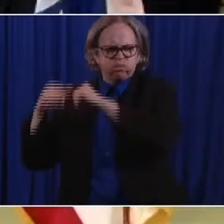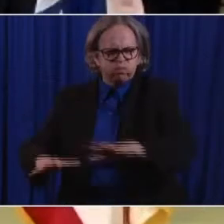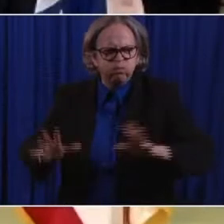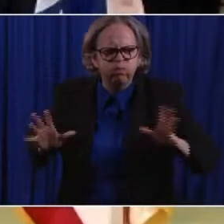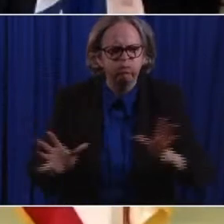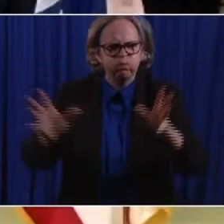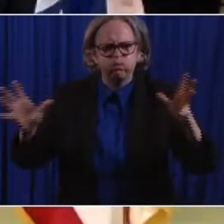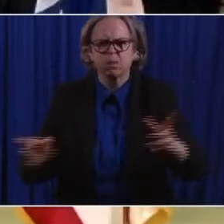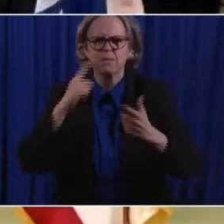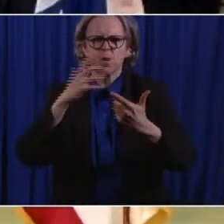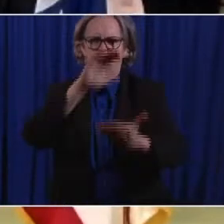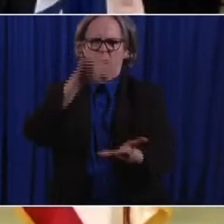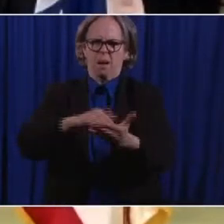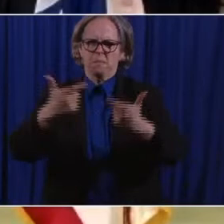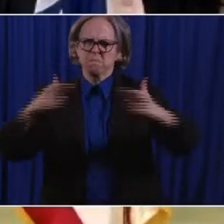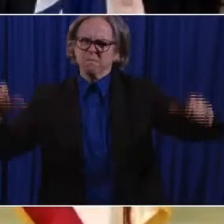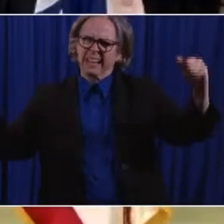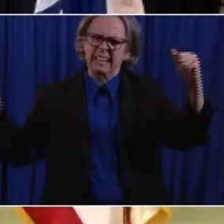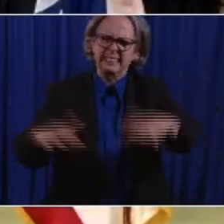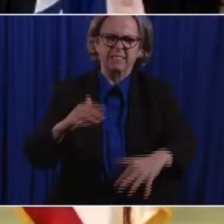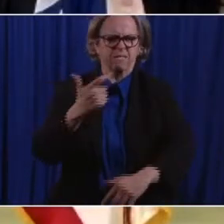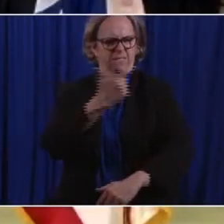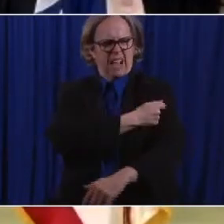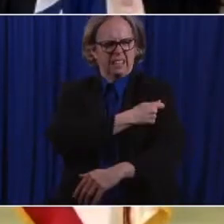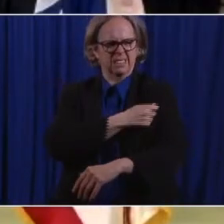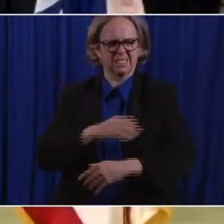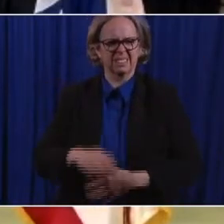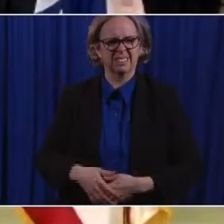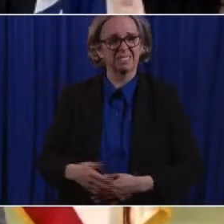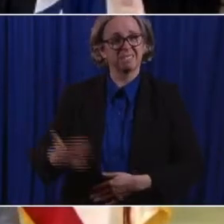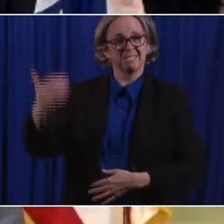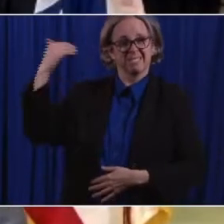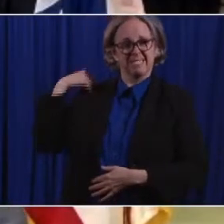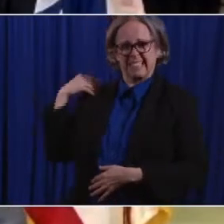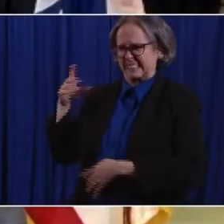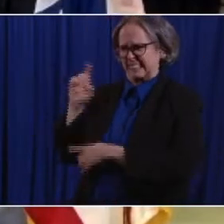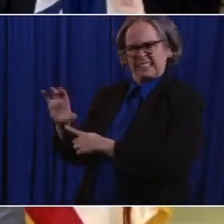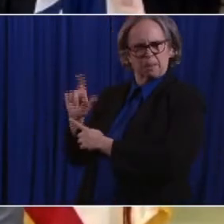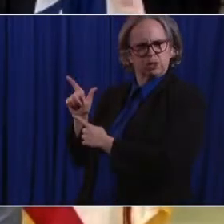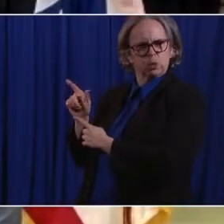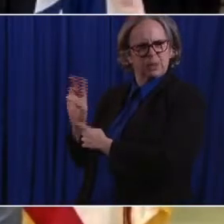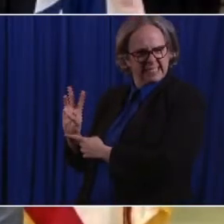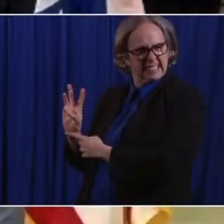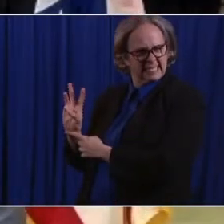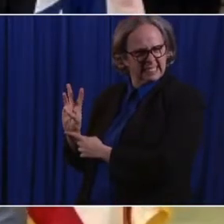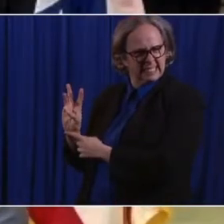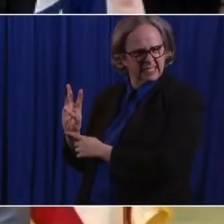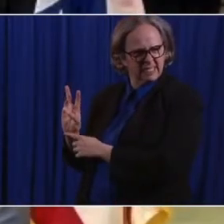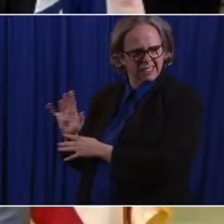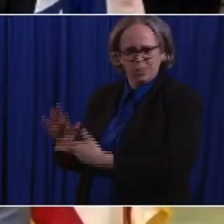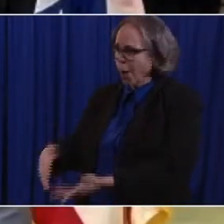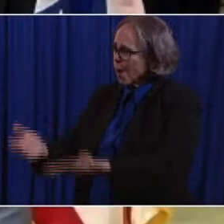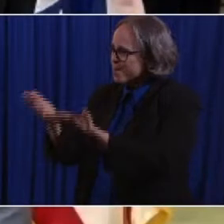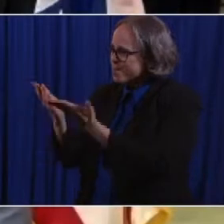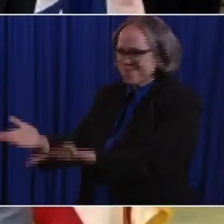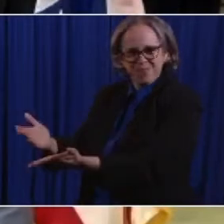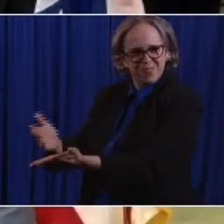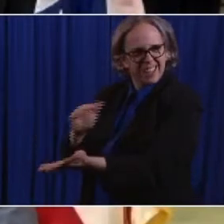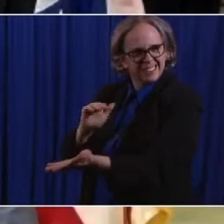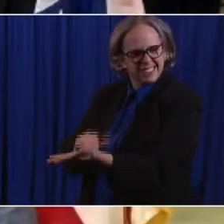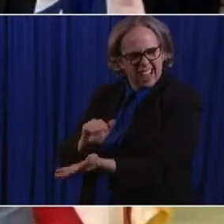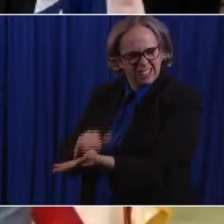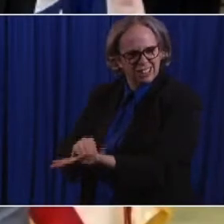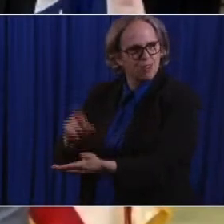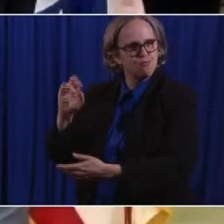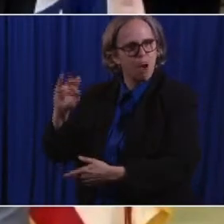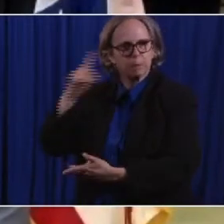since December the 26th. And Dr. Roberts, come tell us a little bit about the facility and what's going